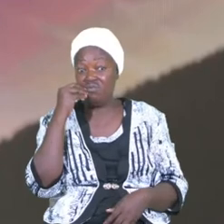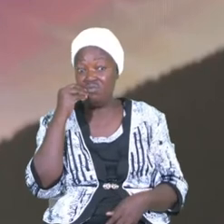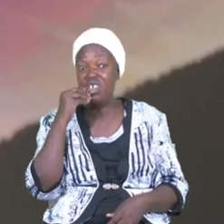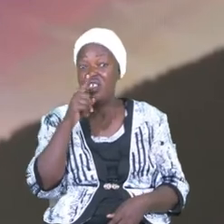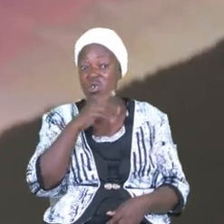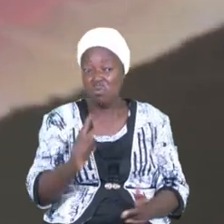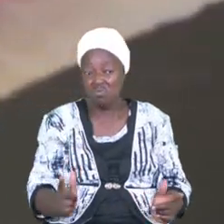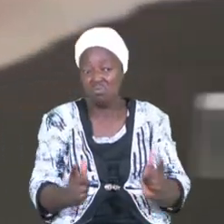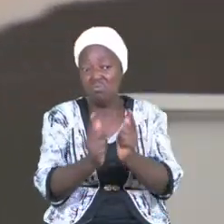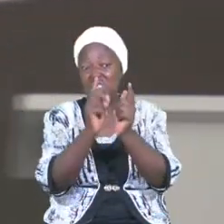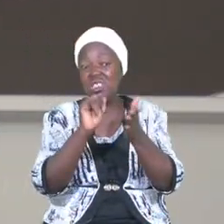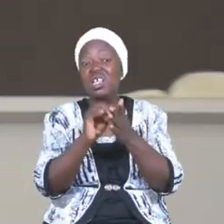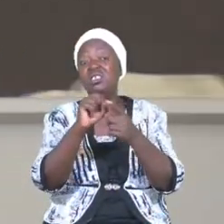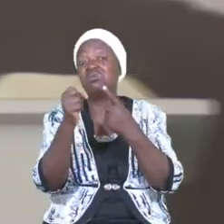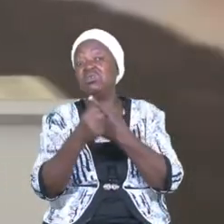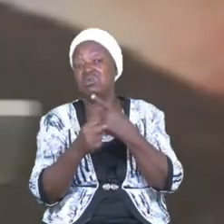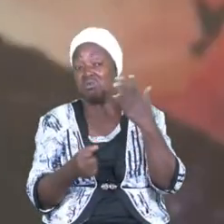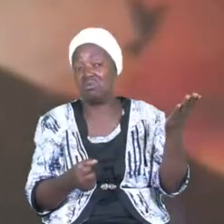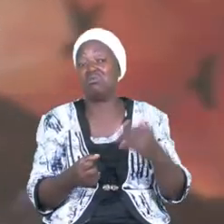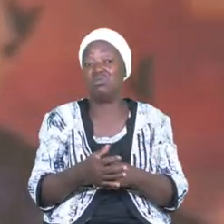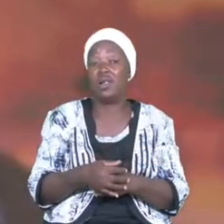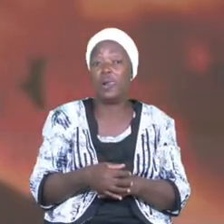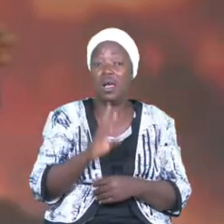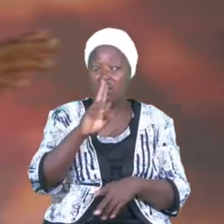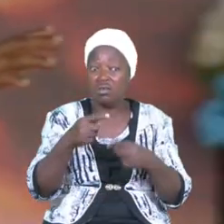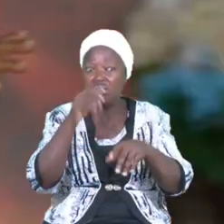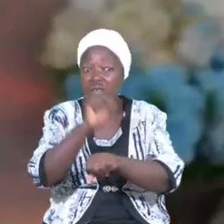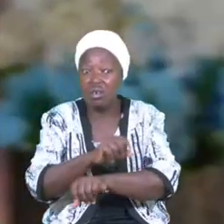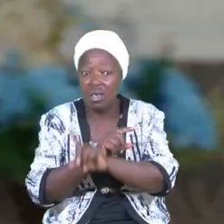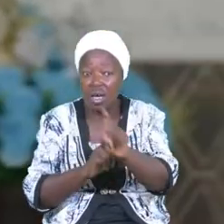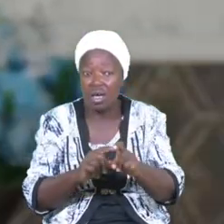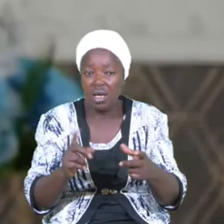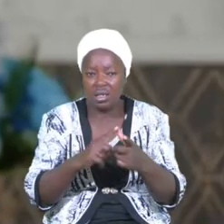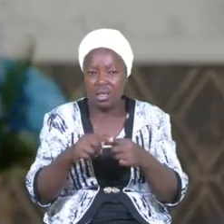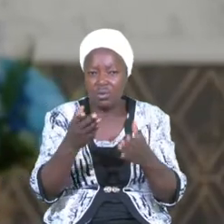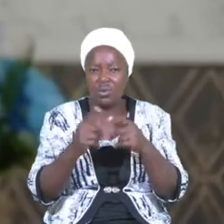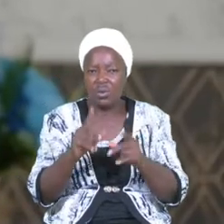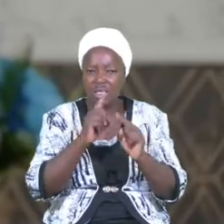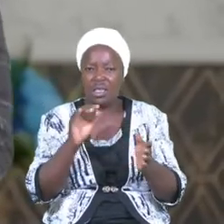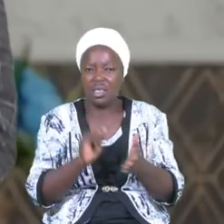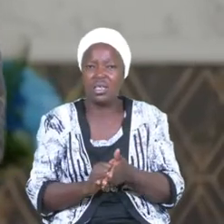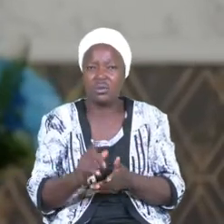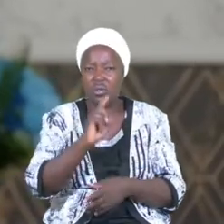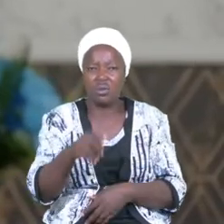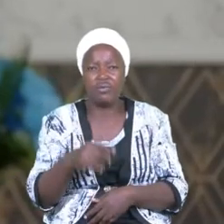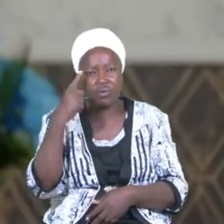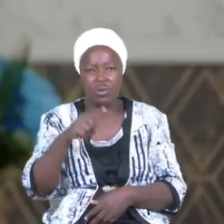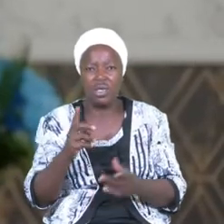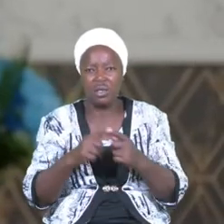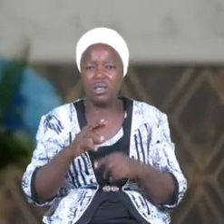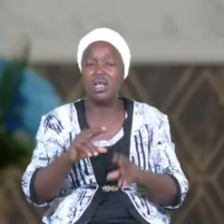that situation. Are you going to conquer? And then he wants to answer the question for you. Then you say,